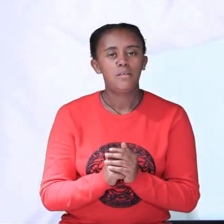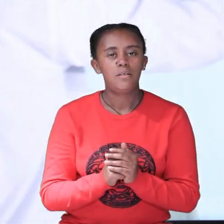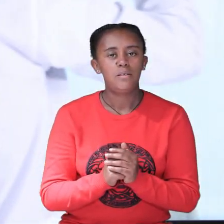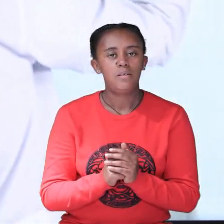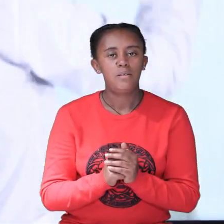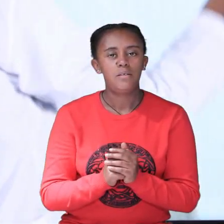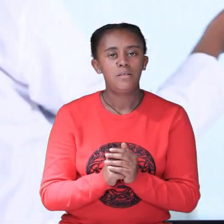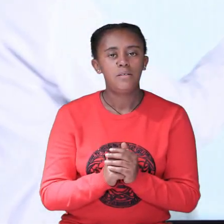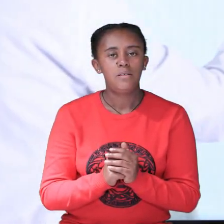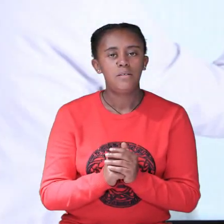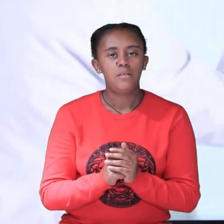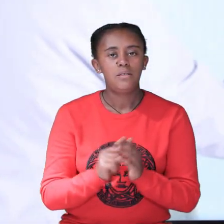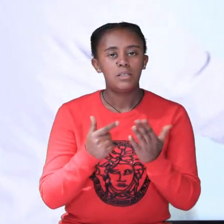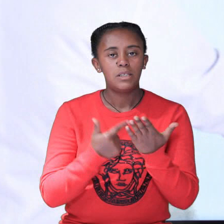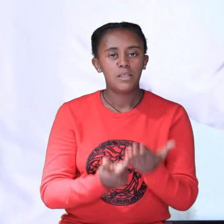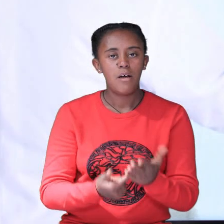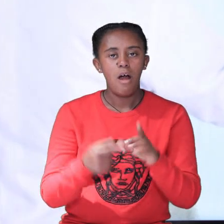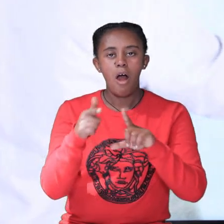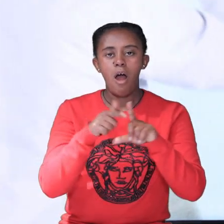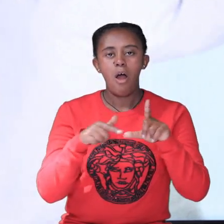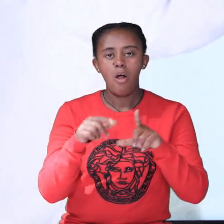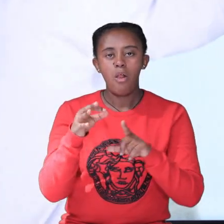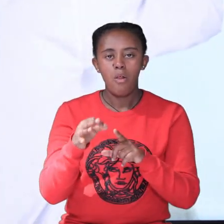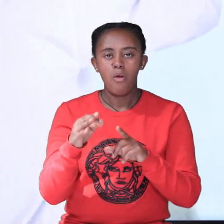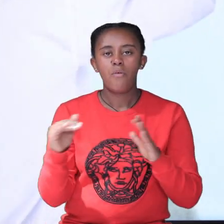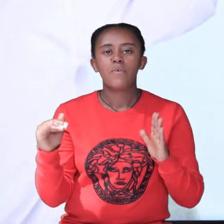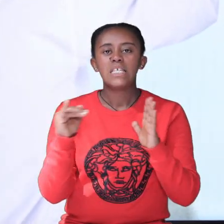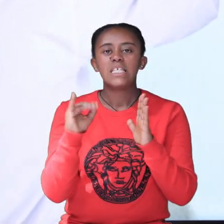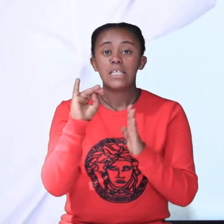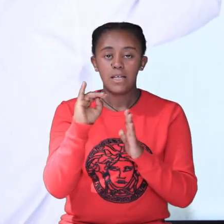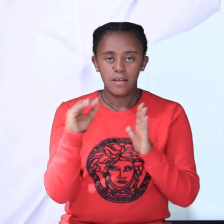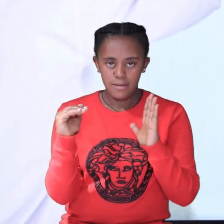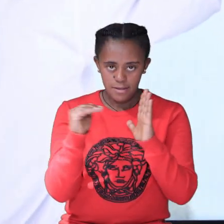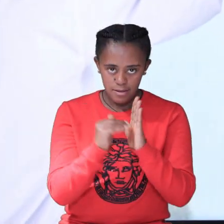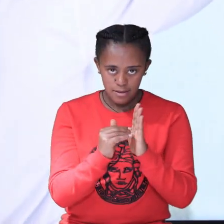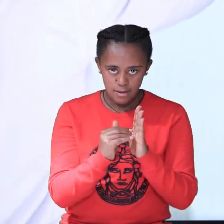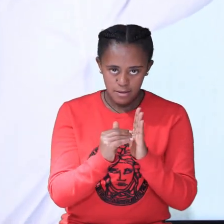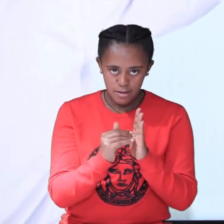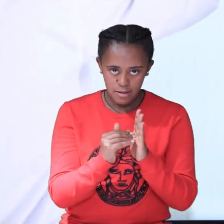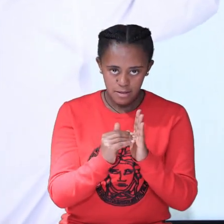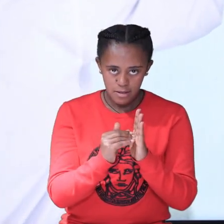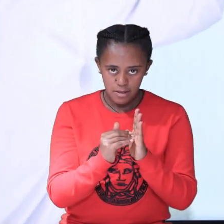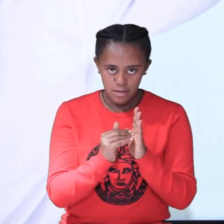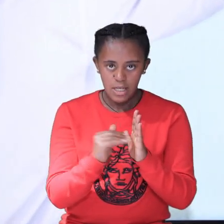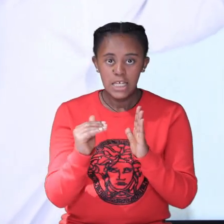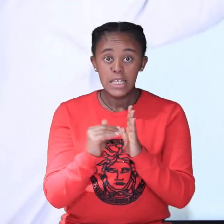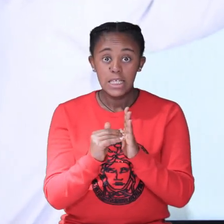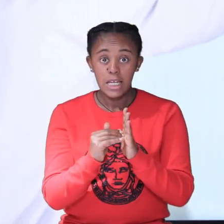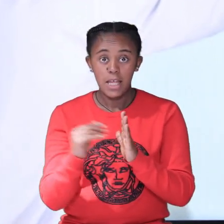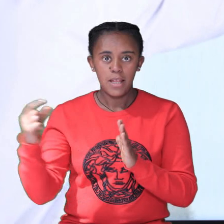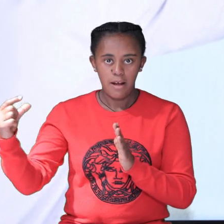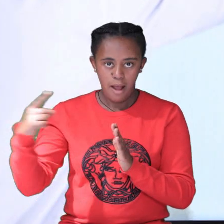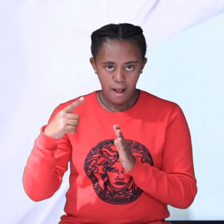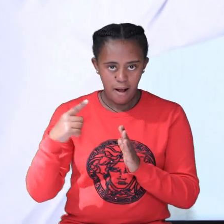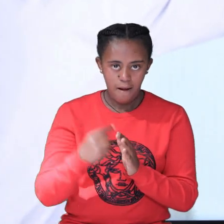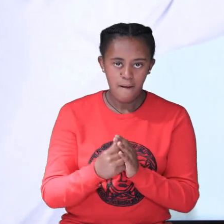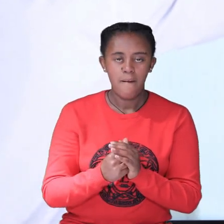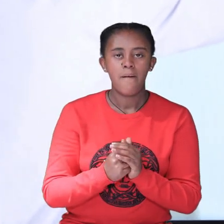of reflection. The angle of incident is equal to the angle of reflection. For example,